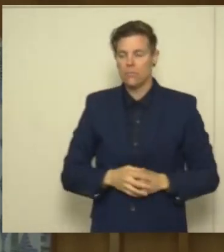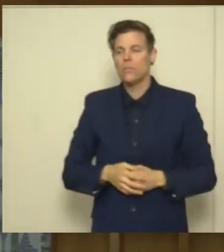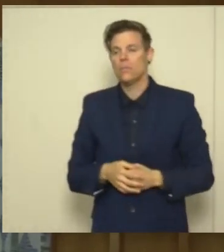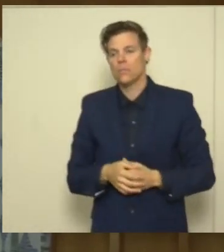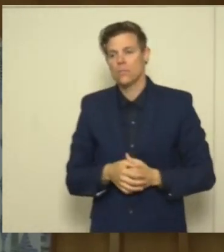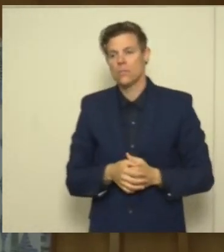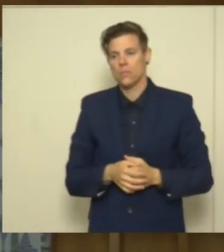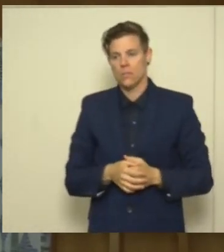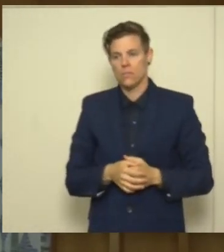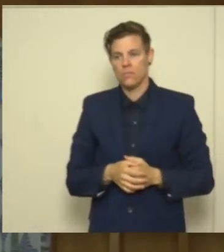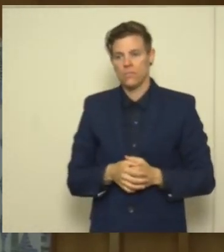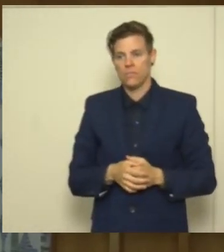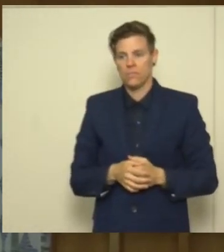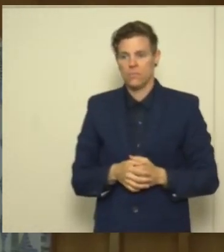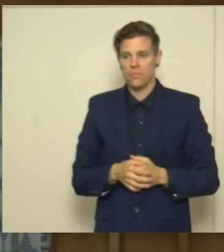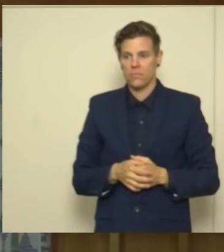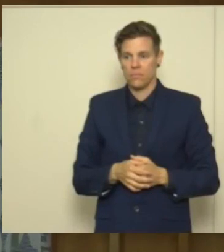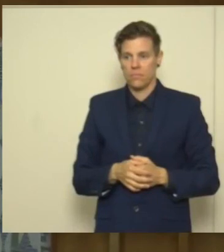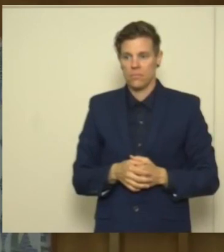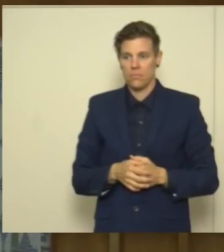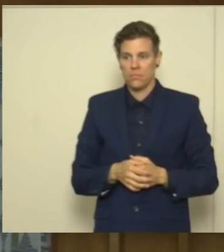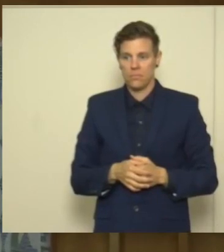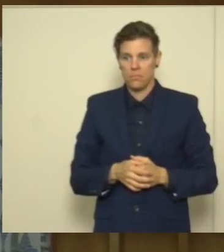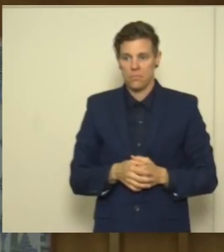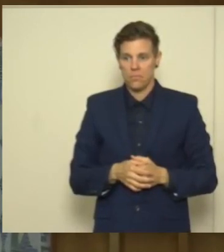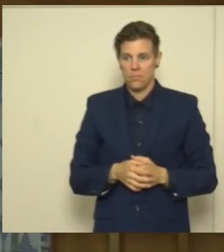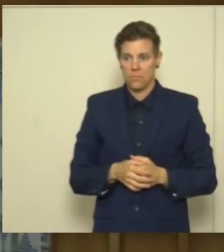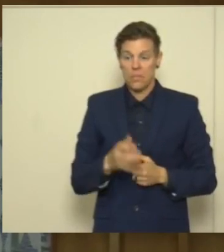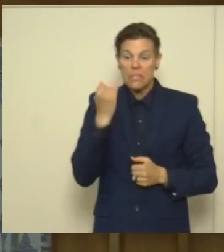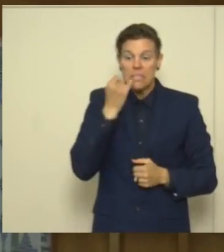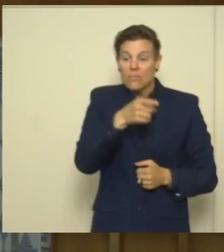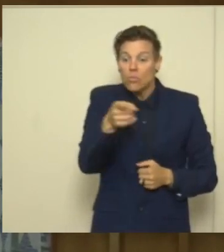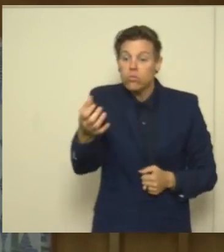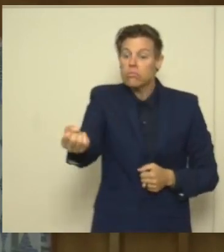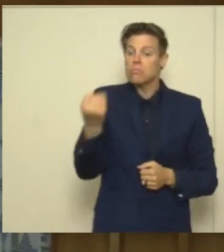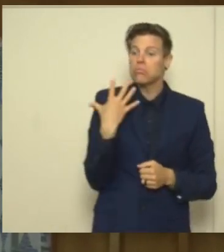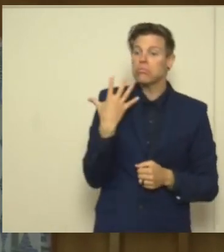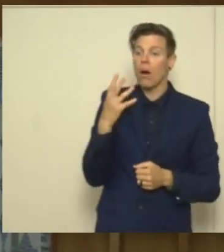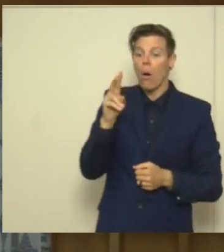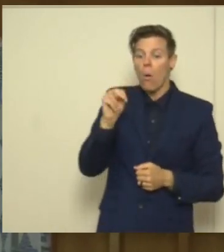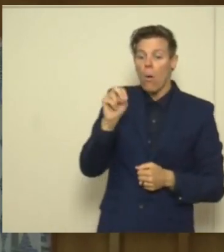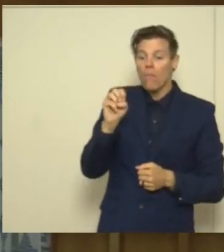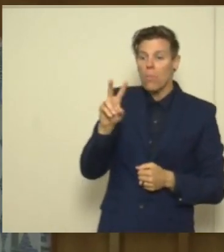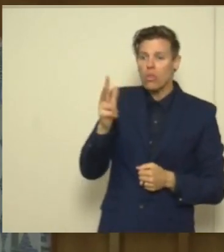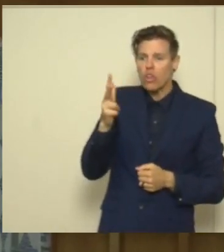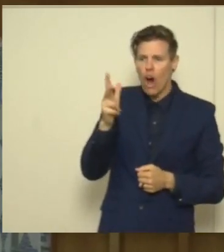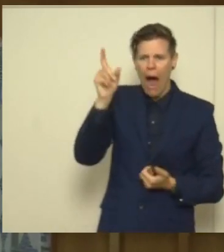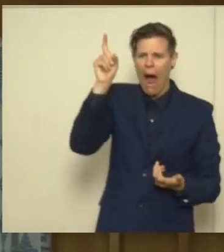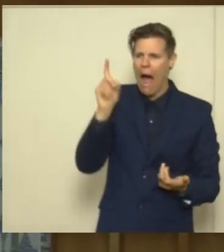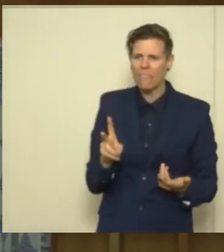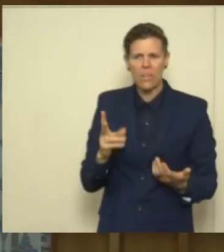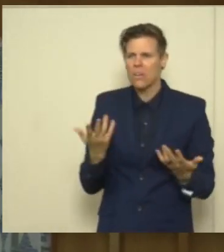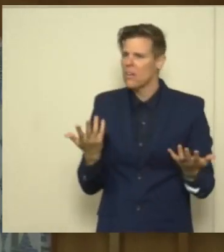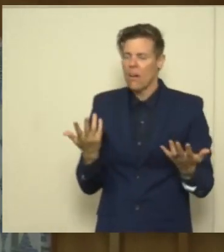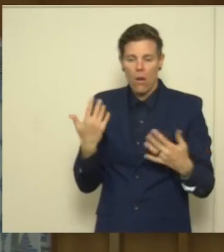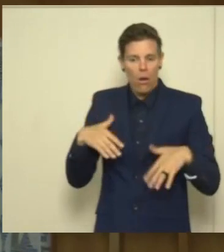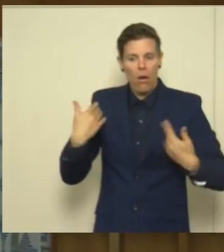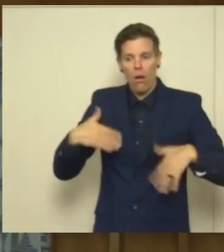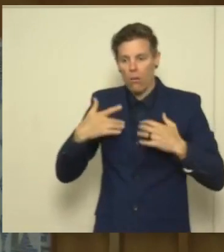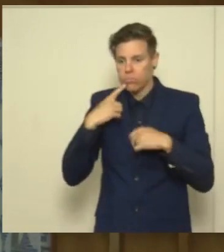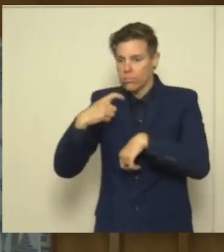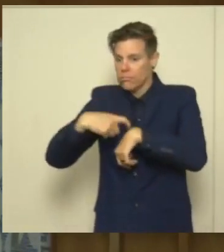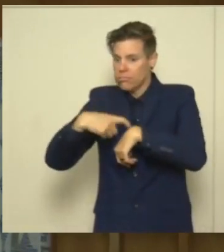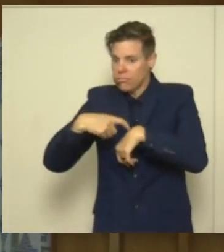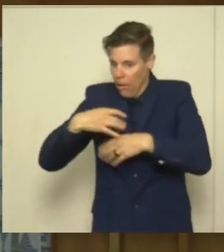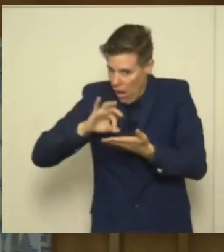then we probably are going to be into a multi-day after the election process, getting those initial counts tallied. So